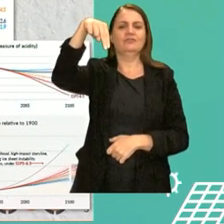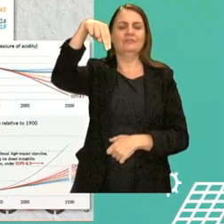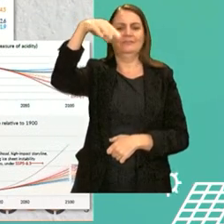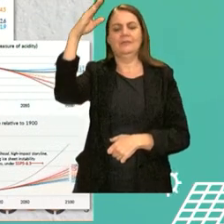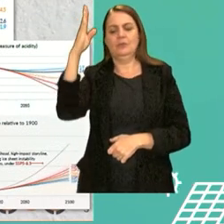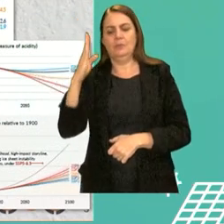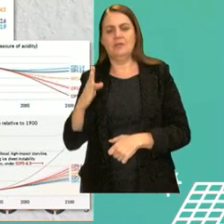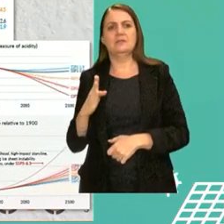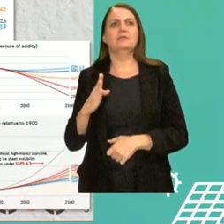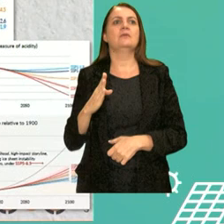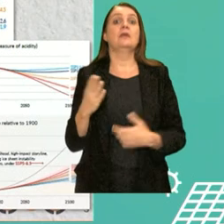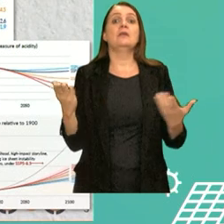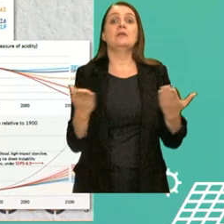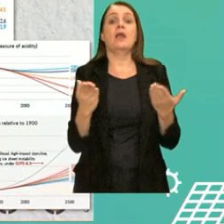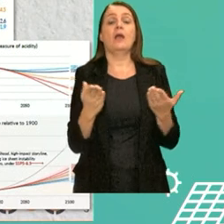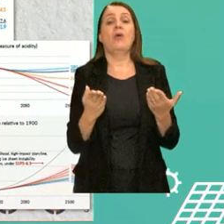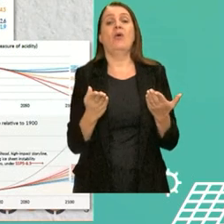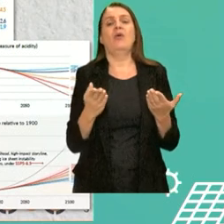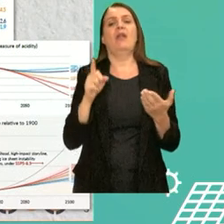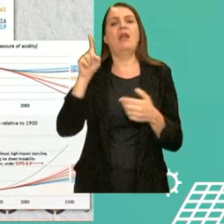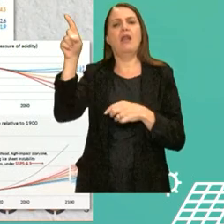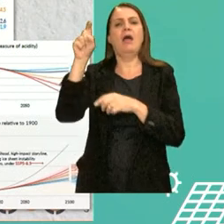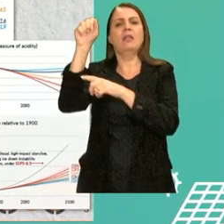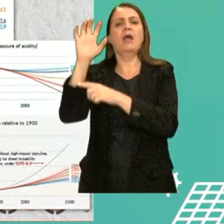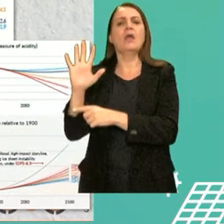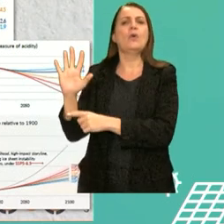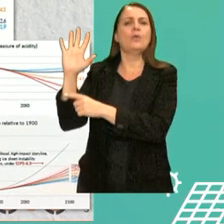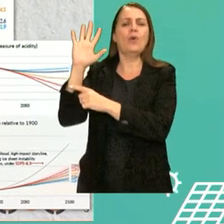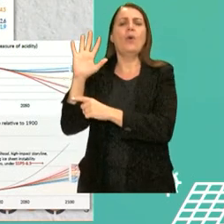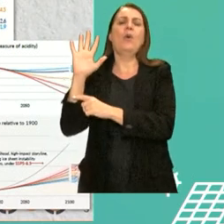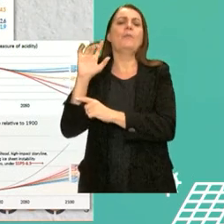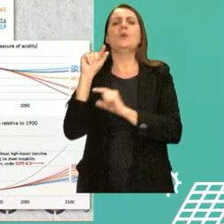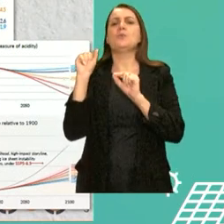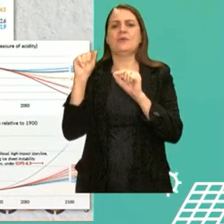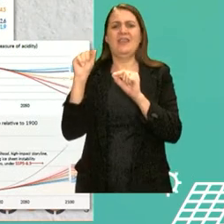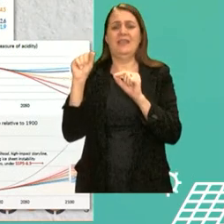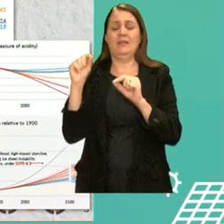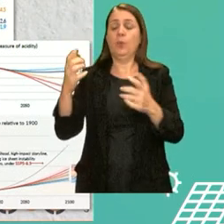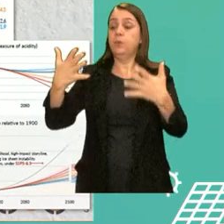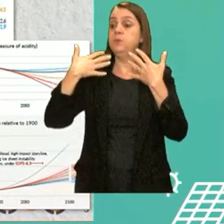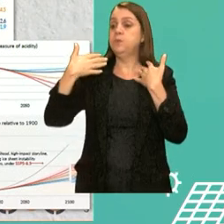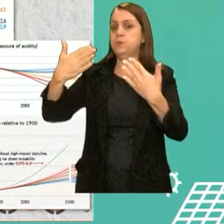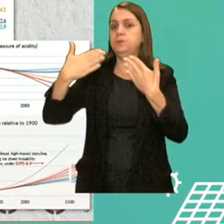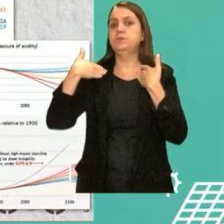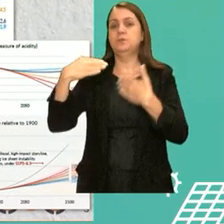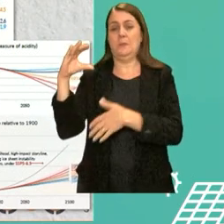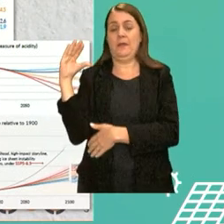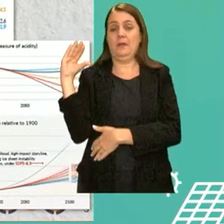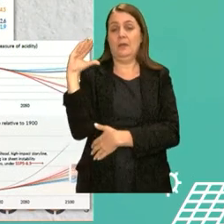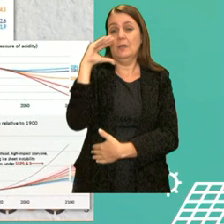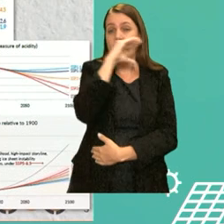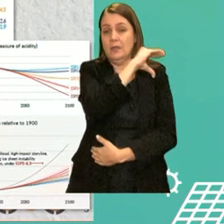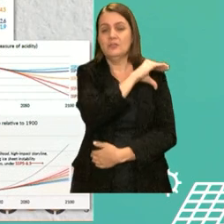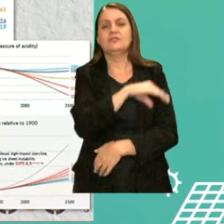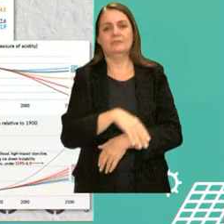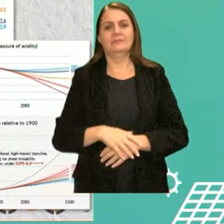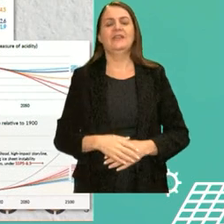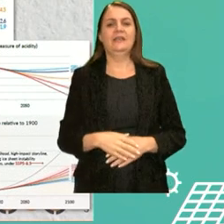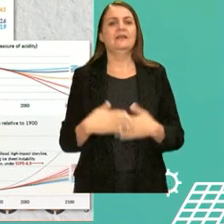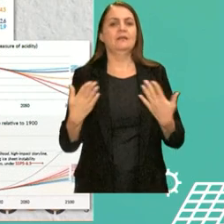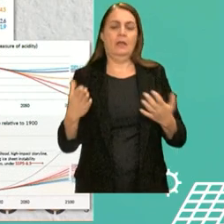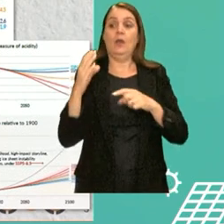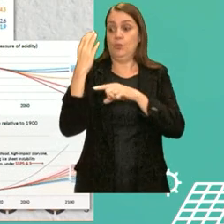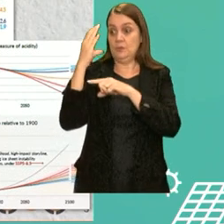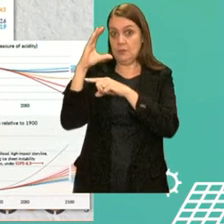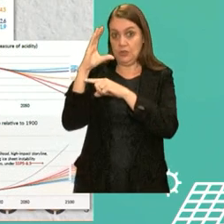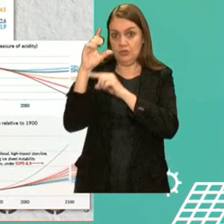And in Europe, we are experiencing a heat wave that is killing people. So consequences of climate